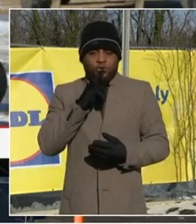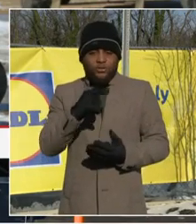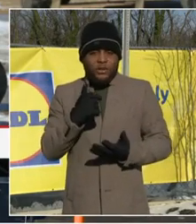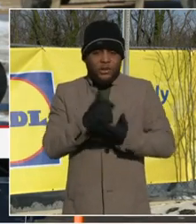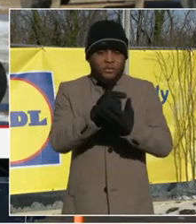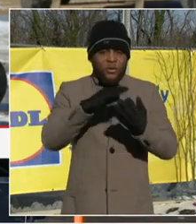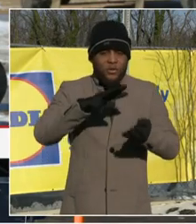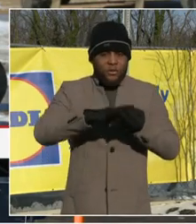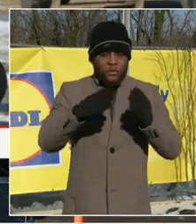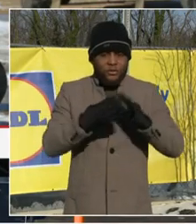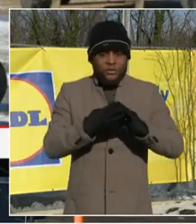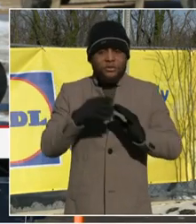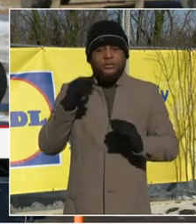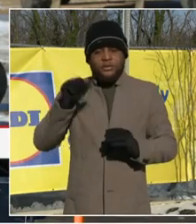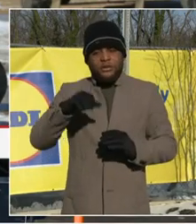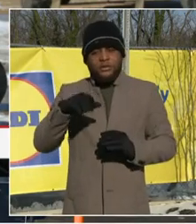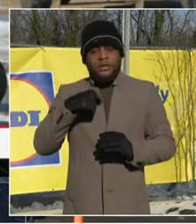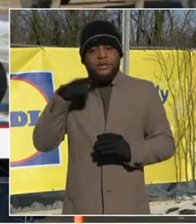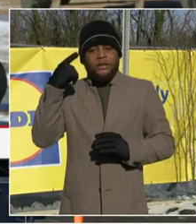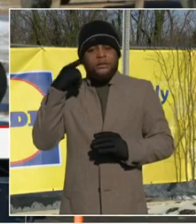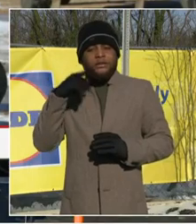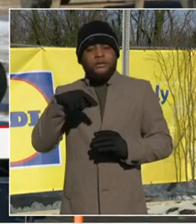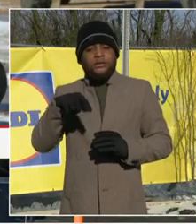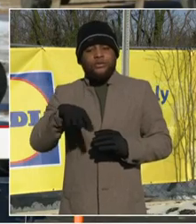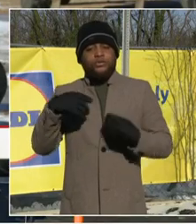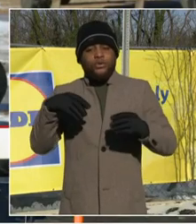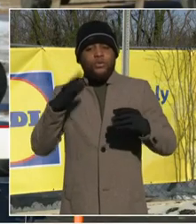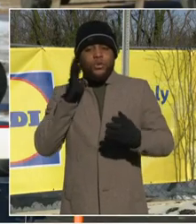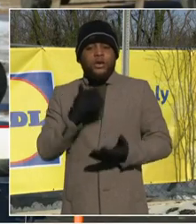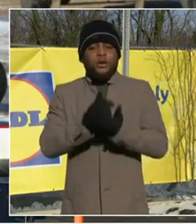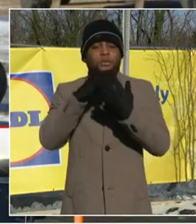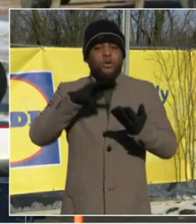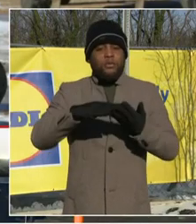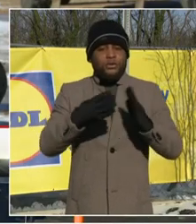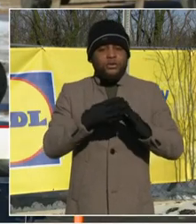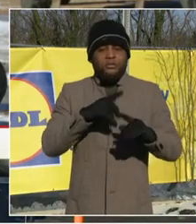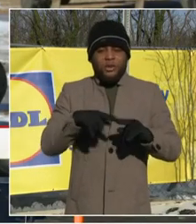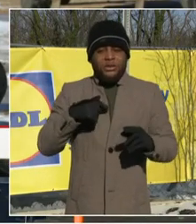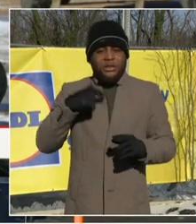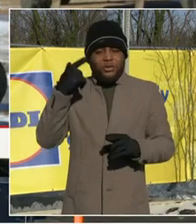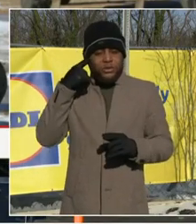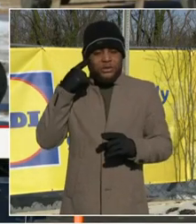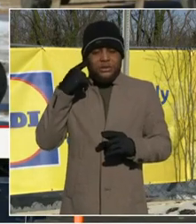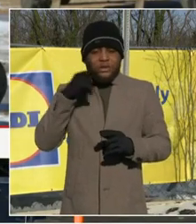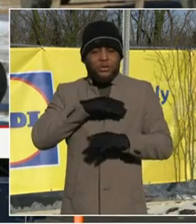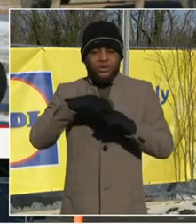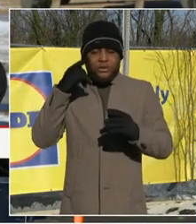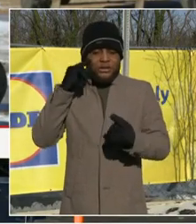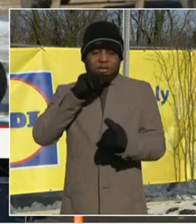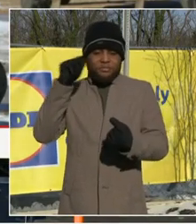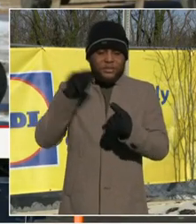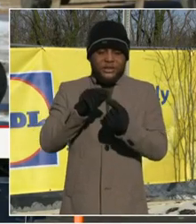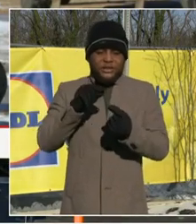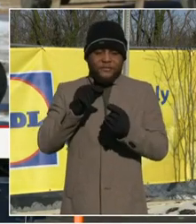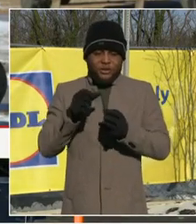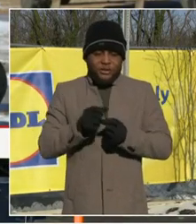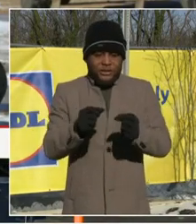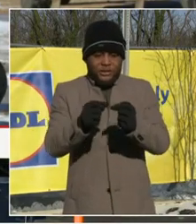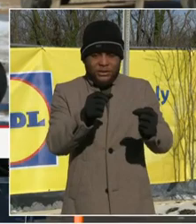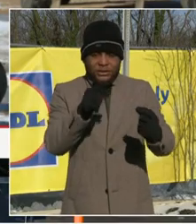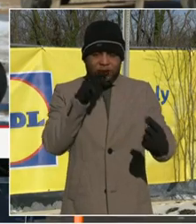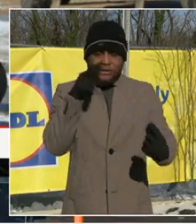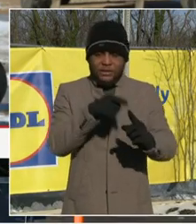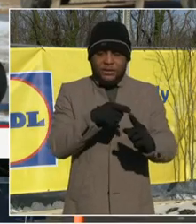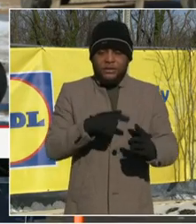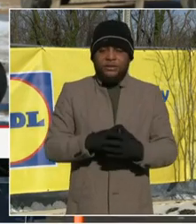communities. So I wouldn't say it's a specific strategy, but we are scouring from a real estate perspective all the time to